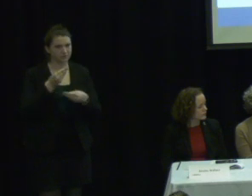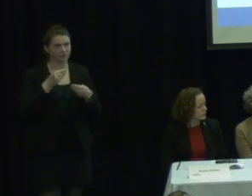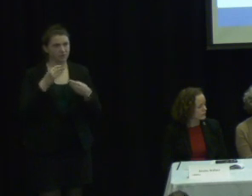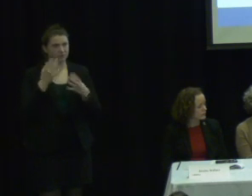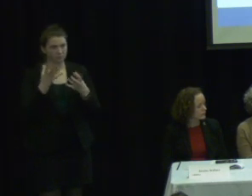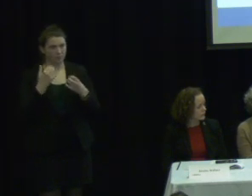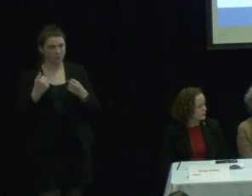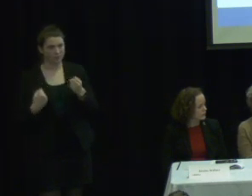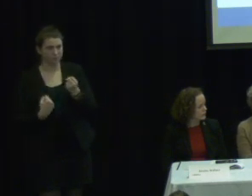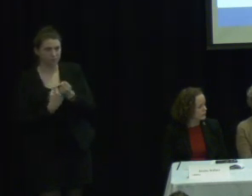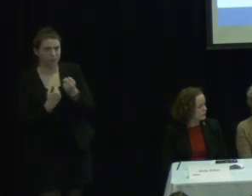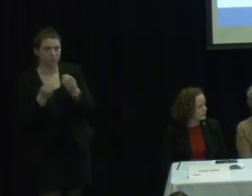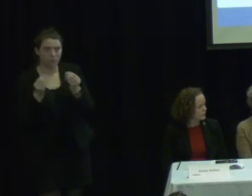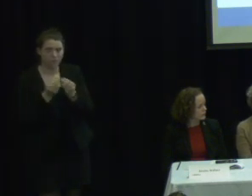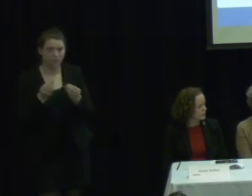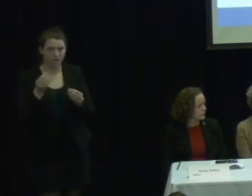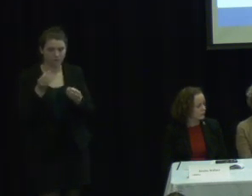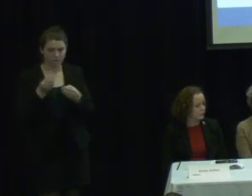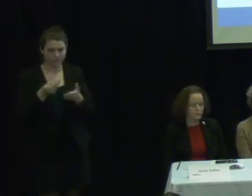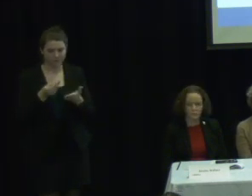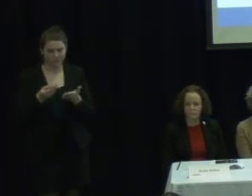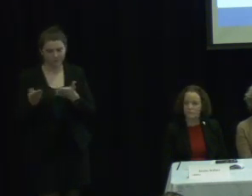area.